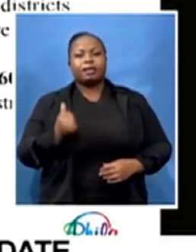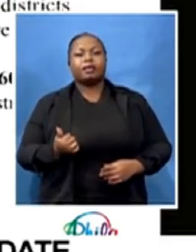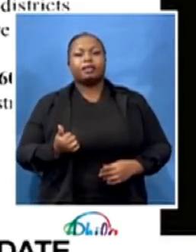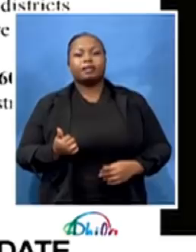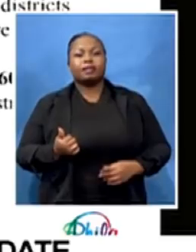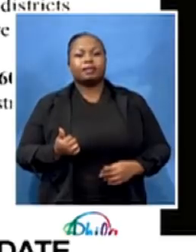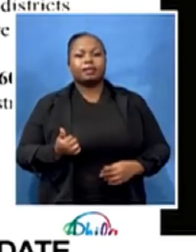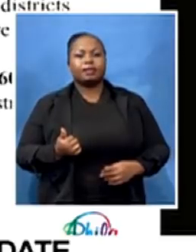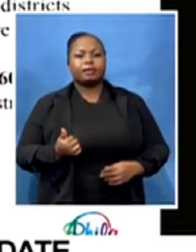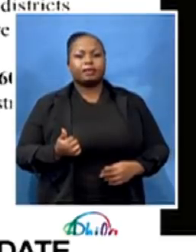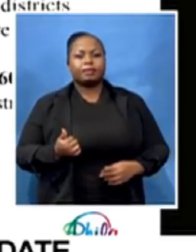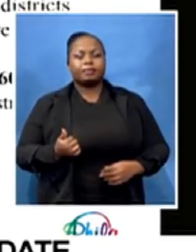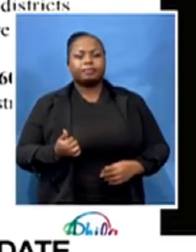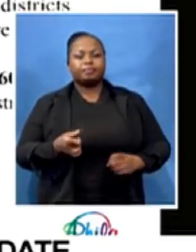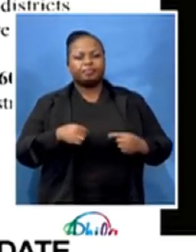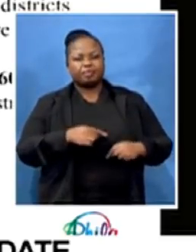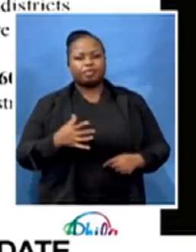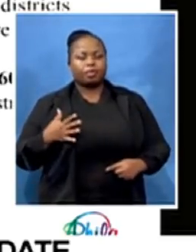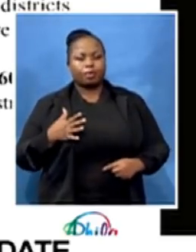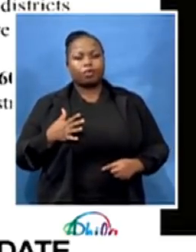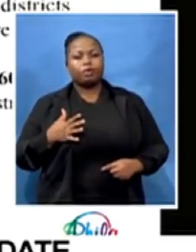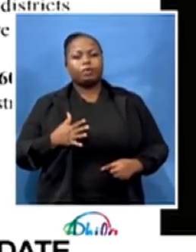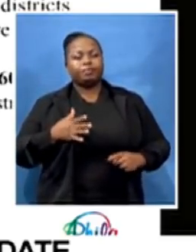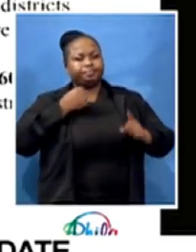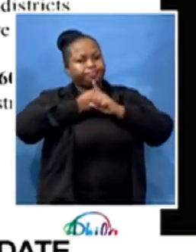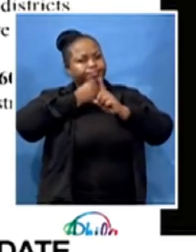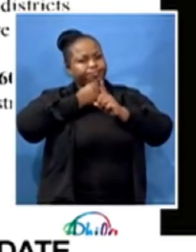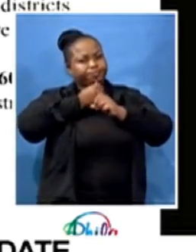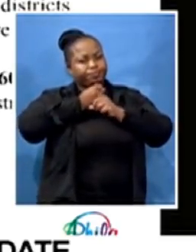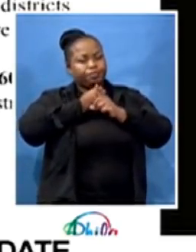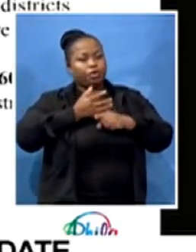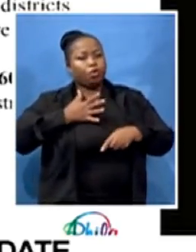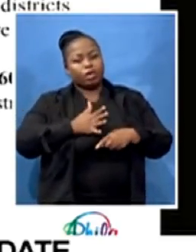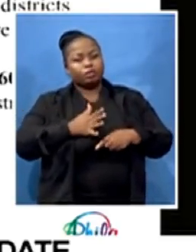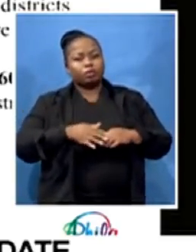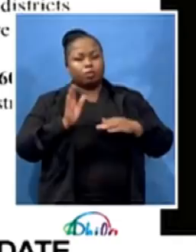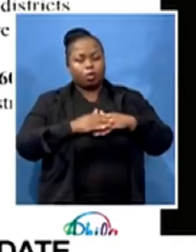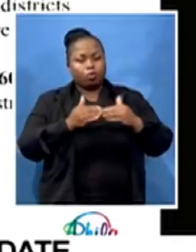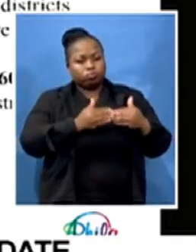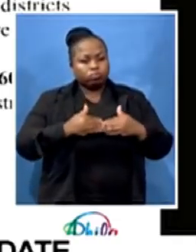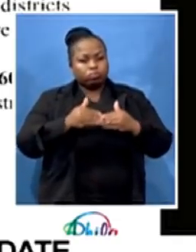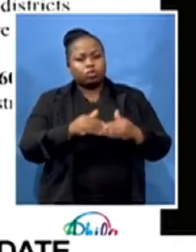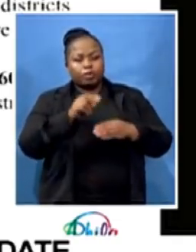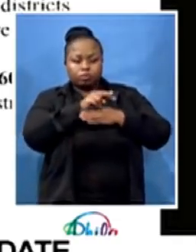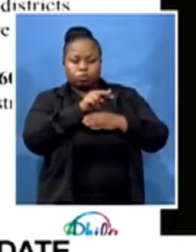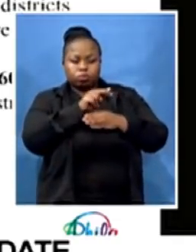we are advocating for vigilance and close monitoring of areas with low transmission, and that the high-risk areas